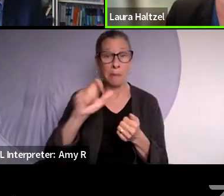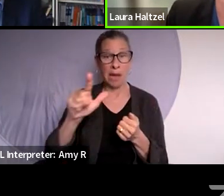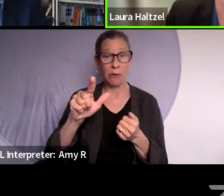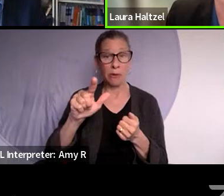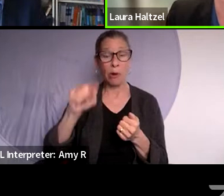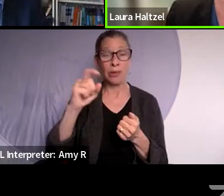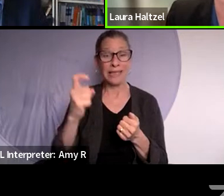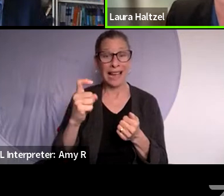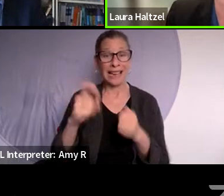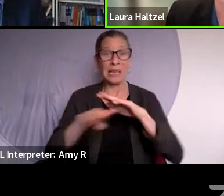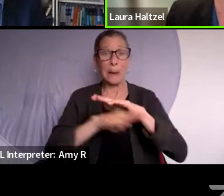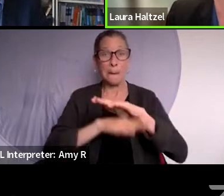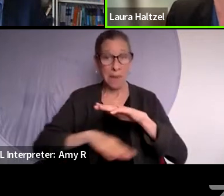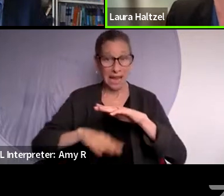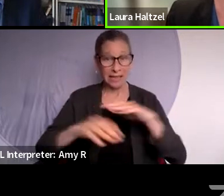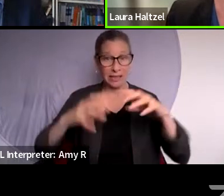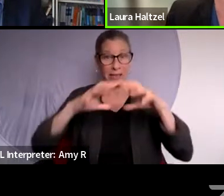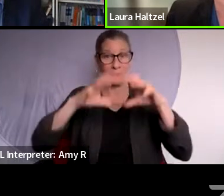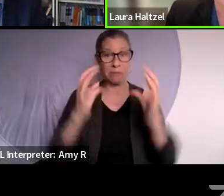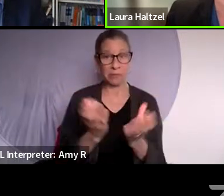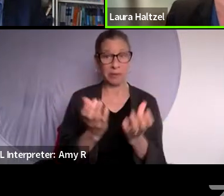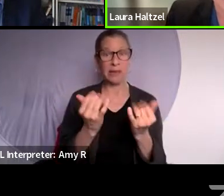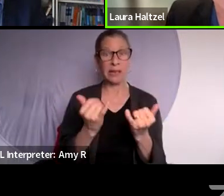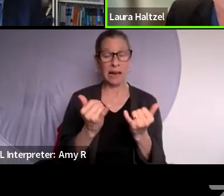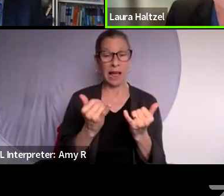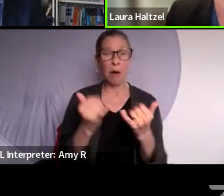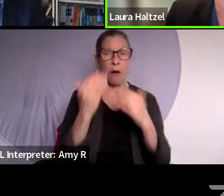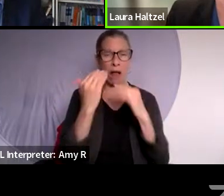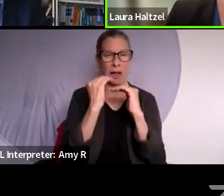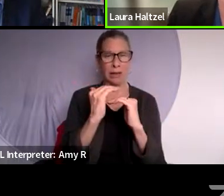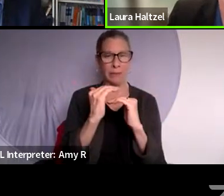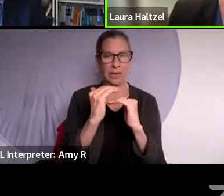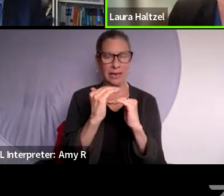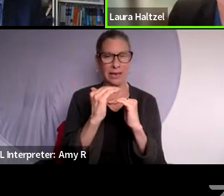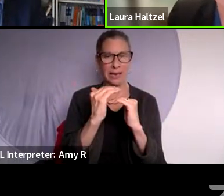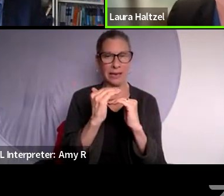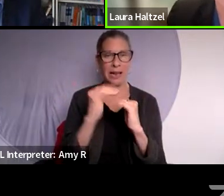base, as we know it, is already limited at that